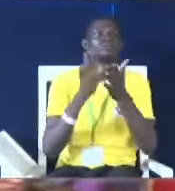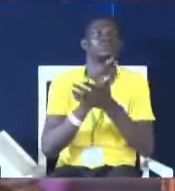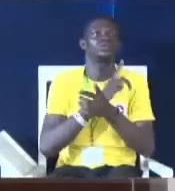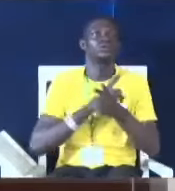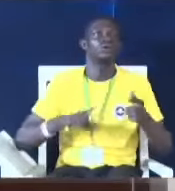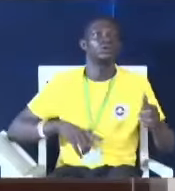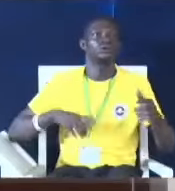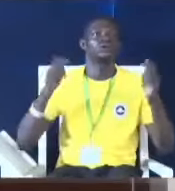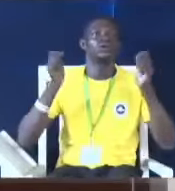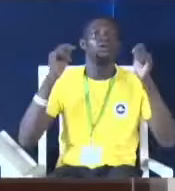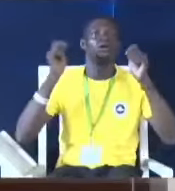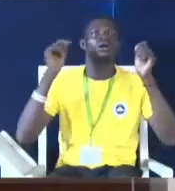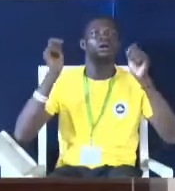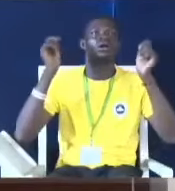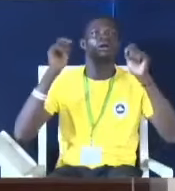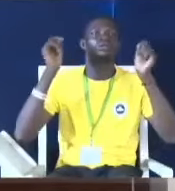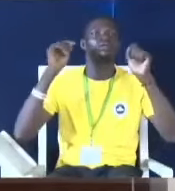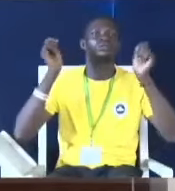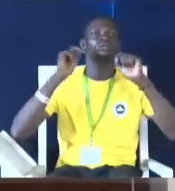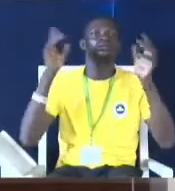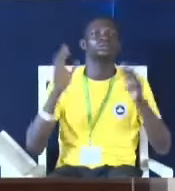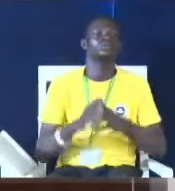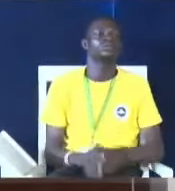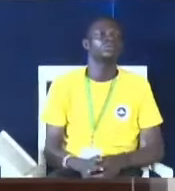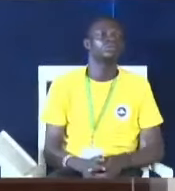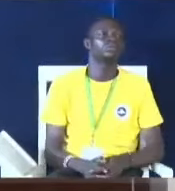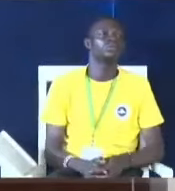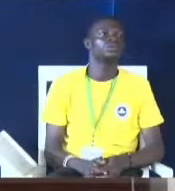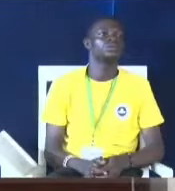Praise the Lord.